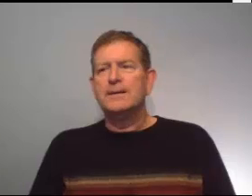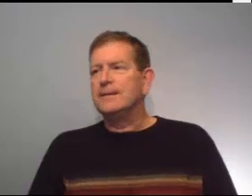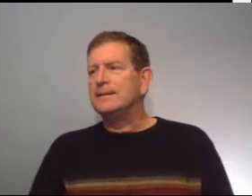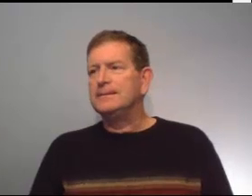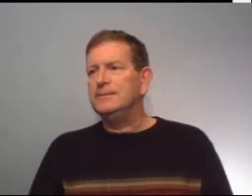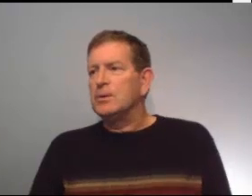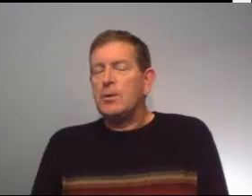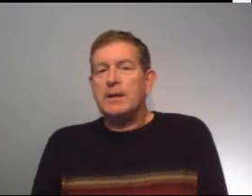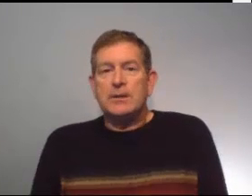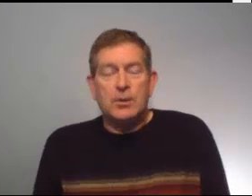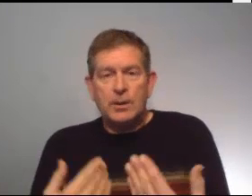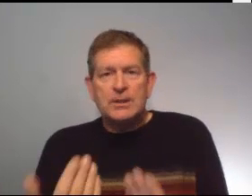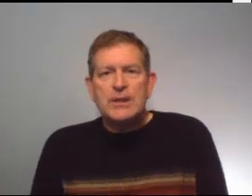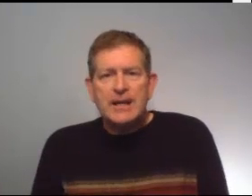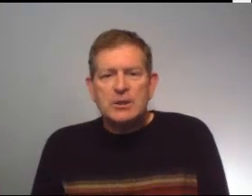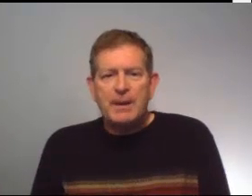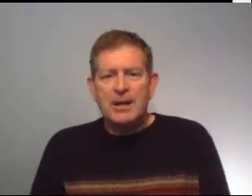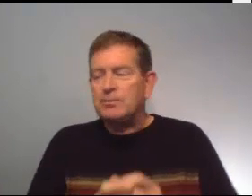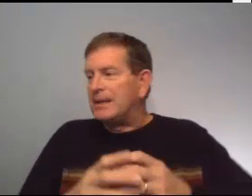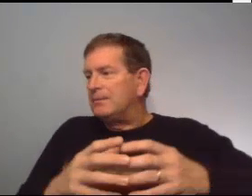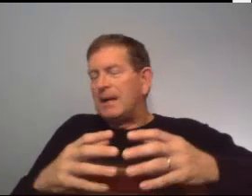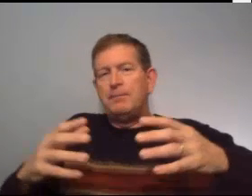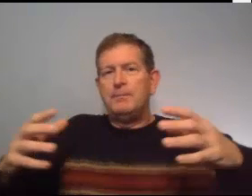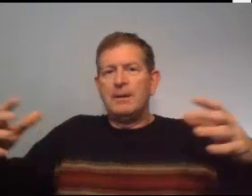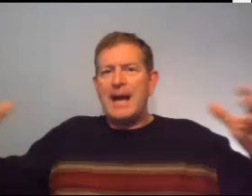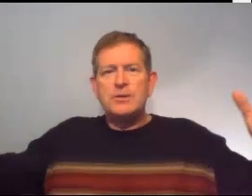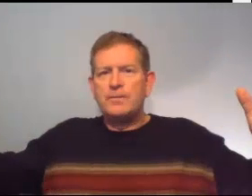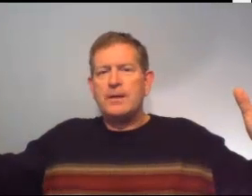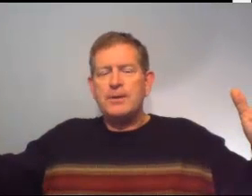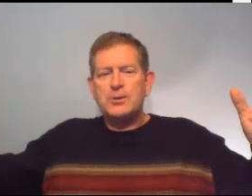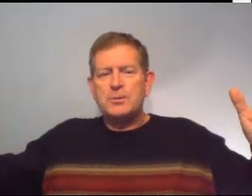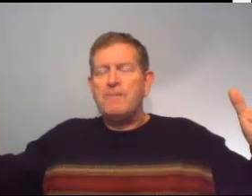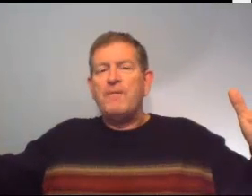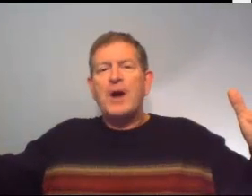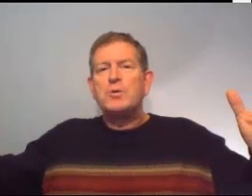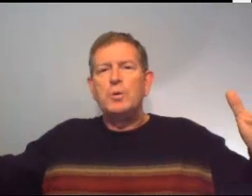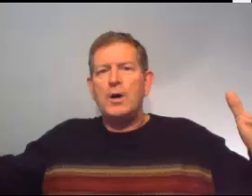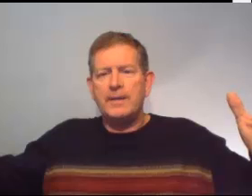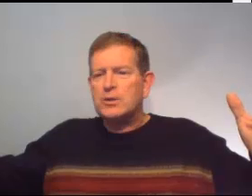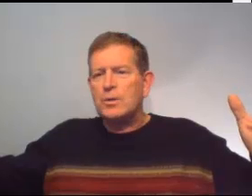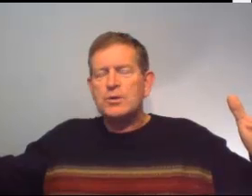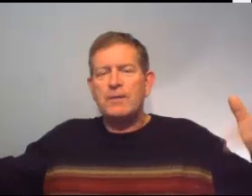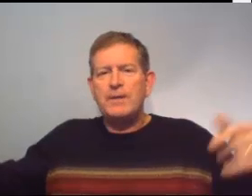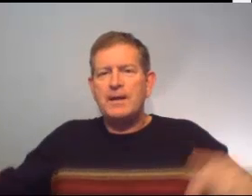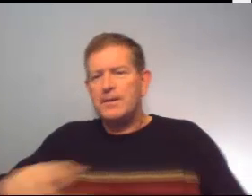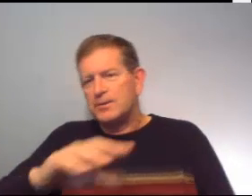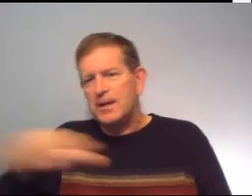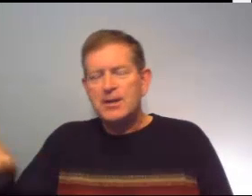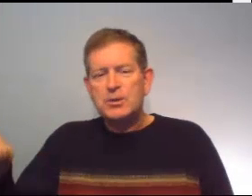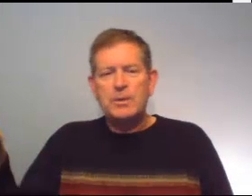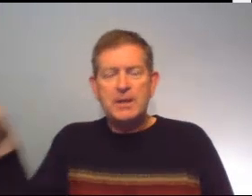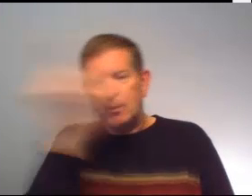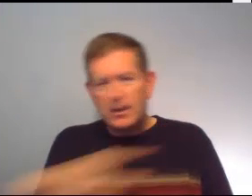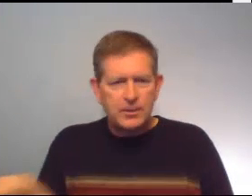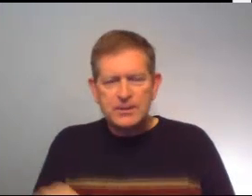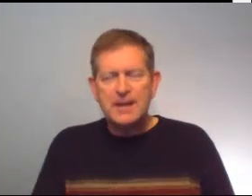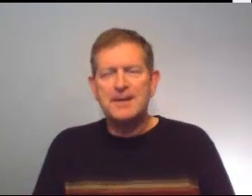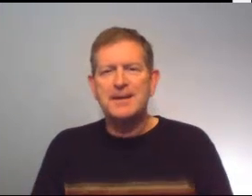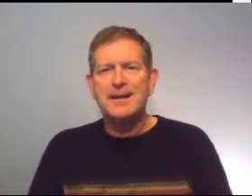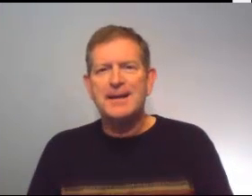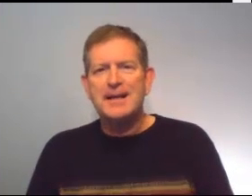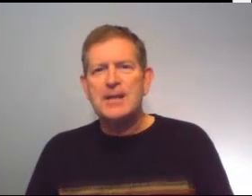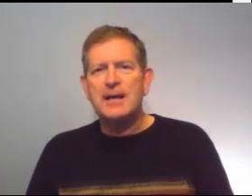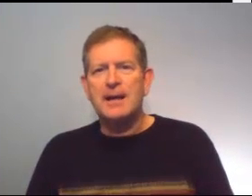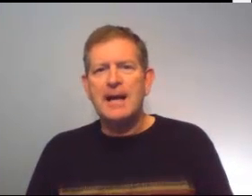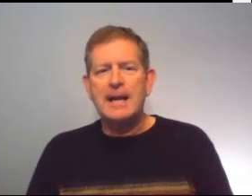which you're going to say in Spanish, my lines of pictures would be far too long. They stretch off the end of this screen and go down